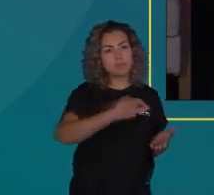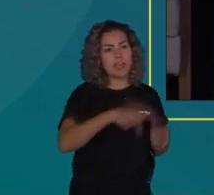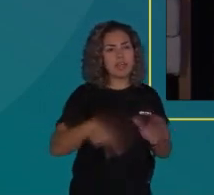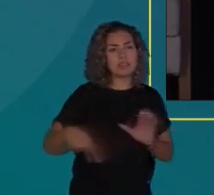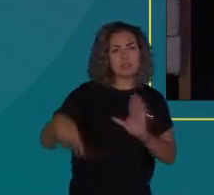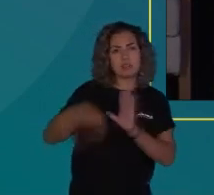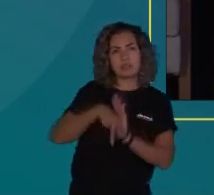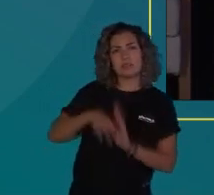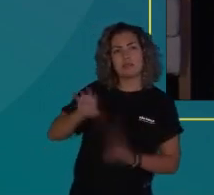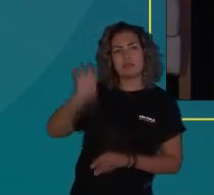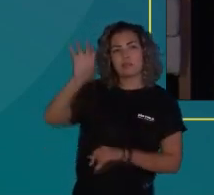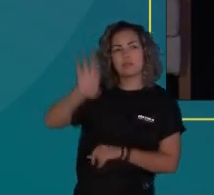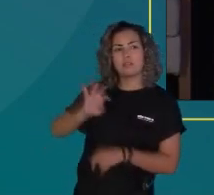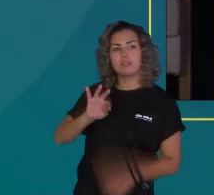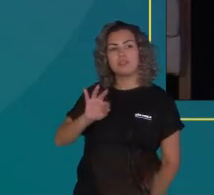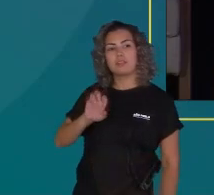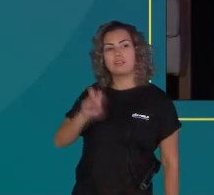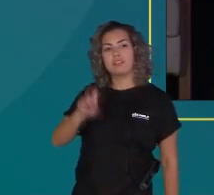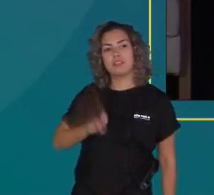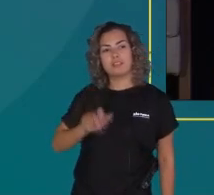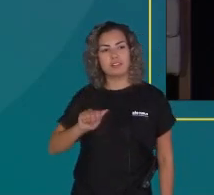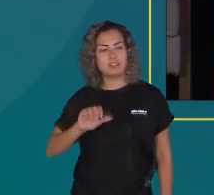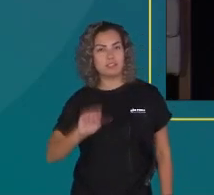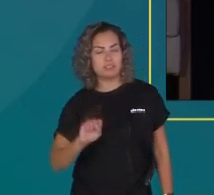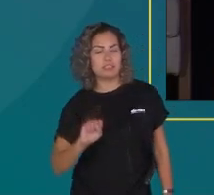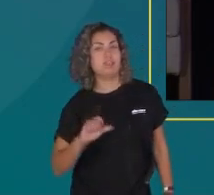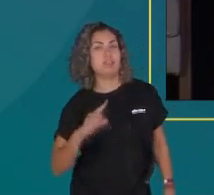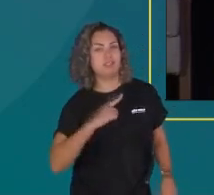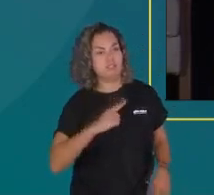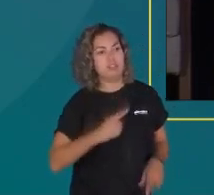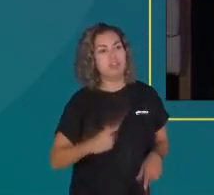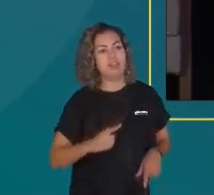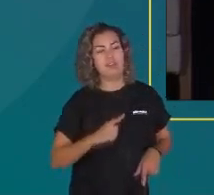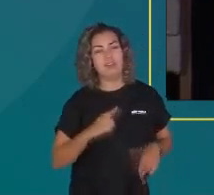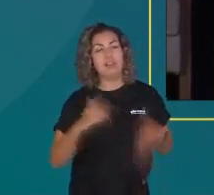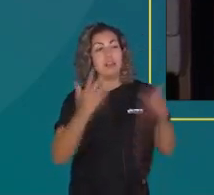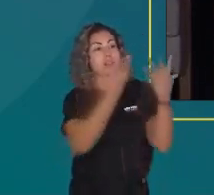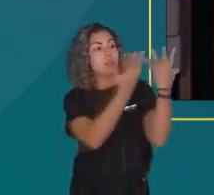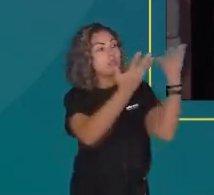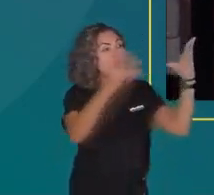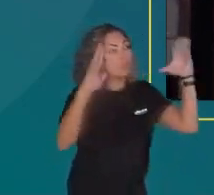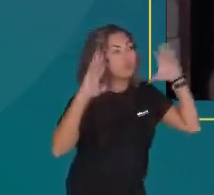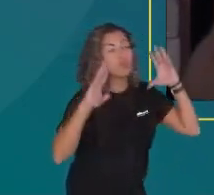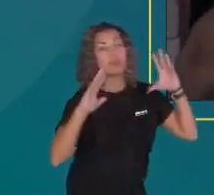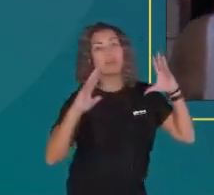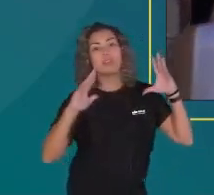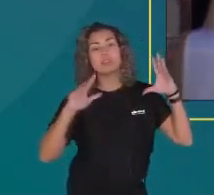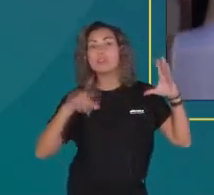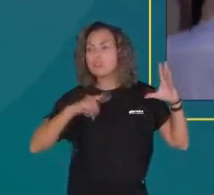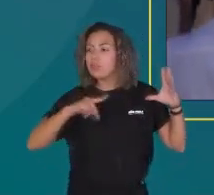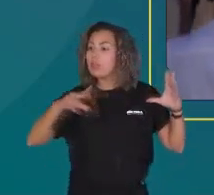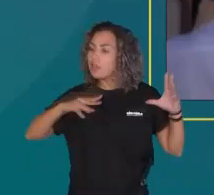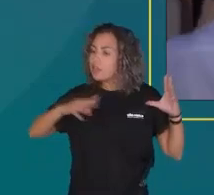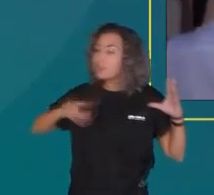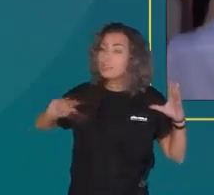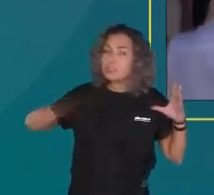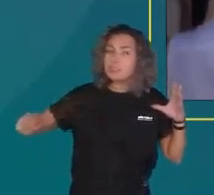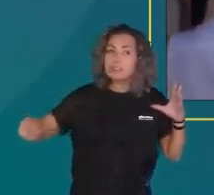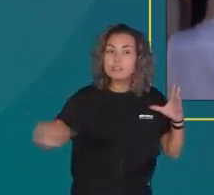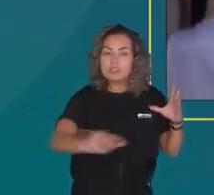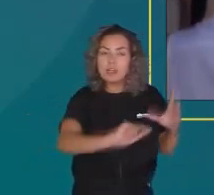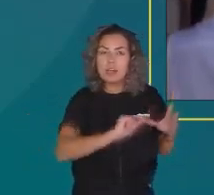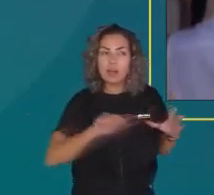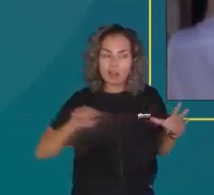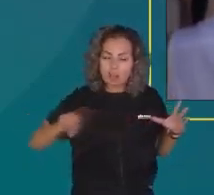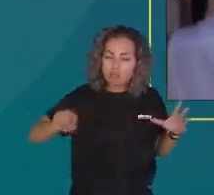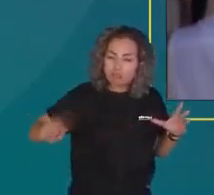the balance of density and nature. And so many of the cities in Texas have been laid out in a very